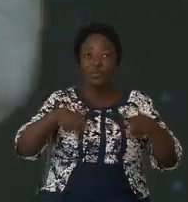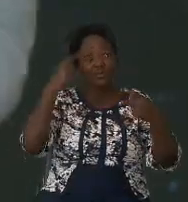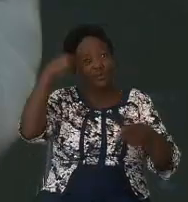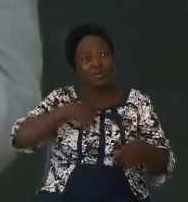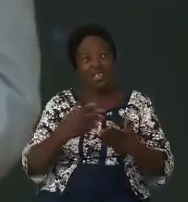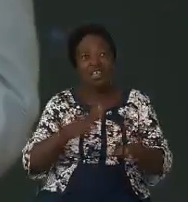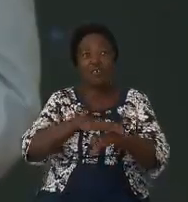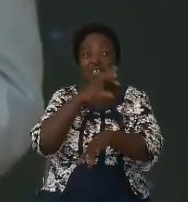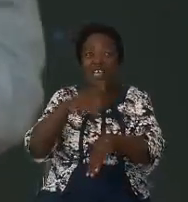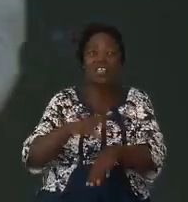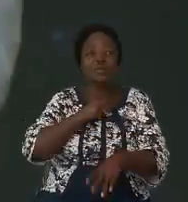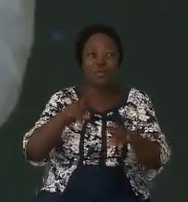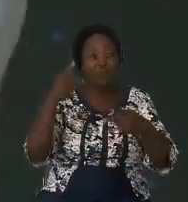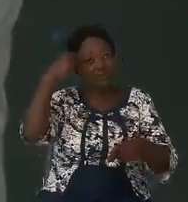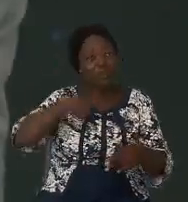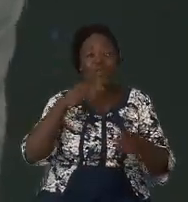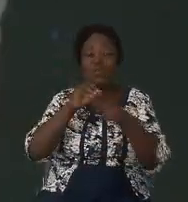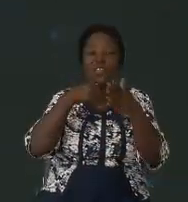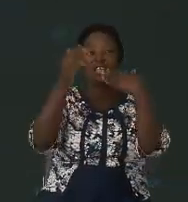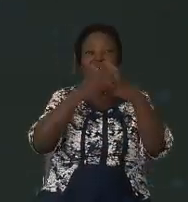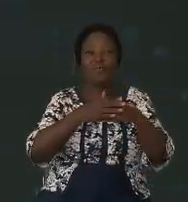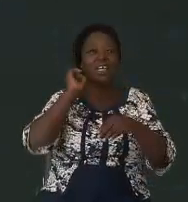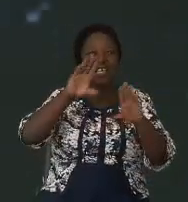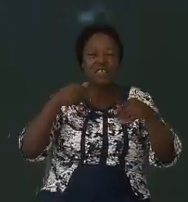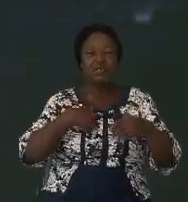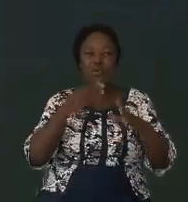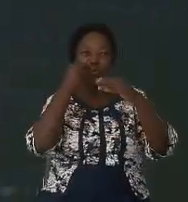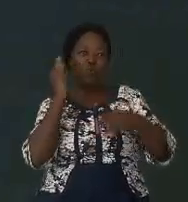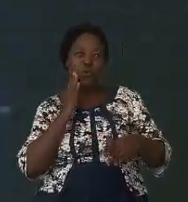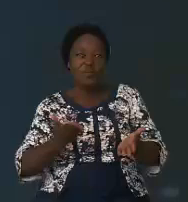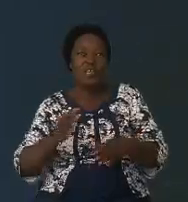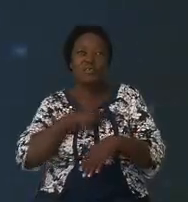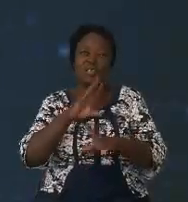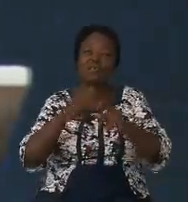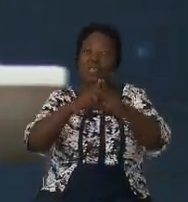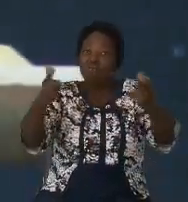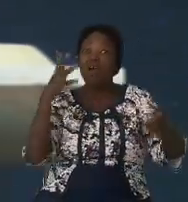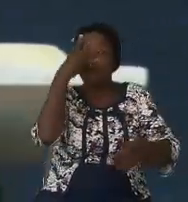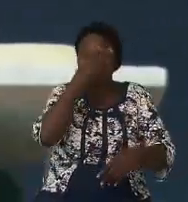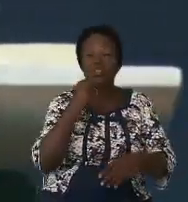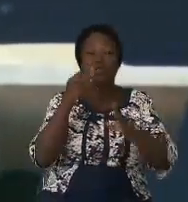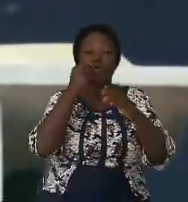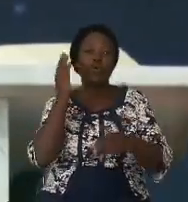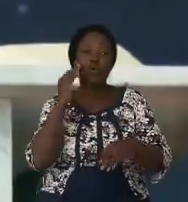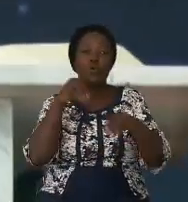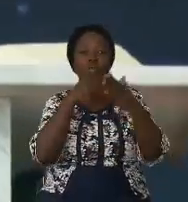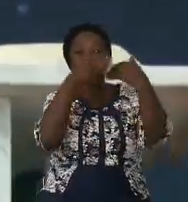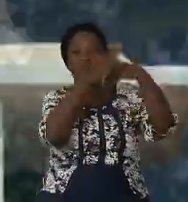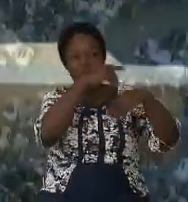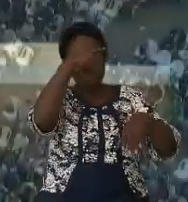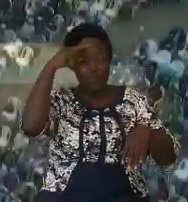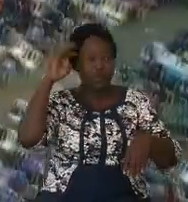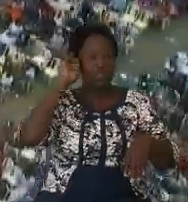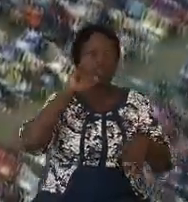He's going to provide for me here. He gives me accommodation here on earth. He's going to give me mansion there in